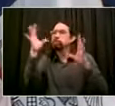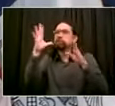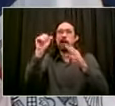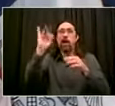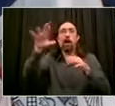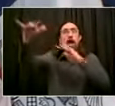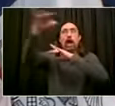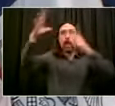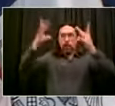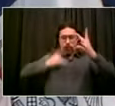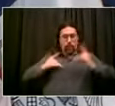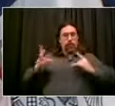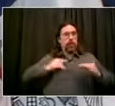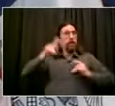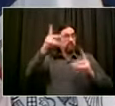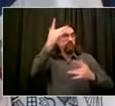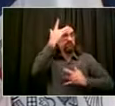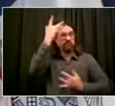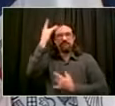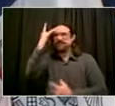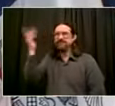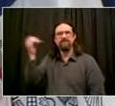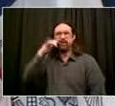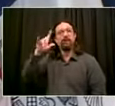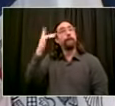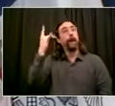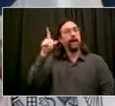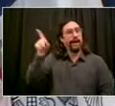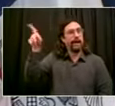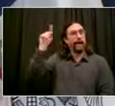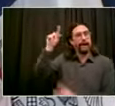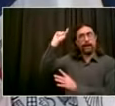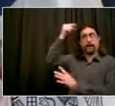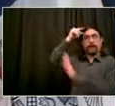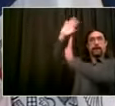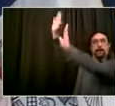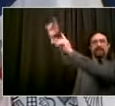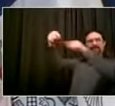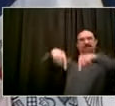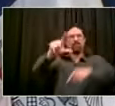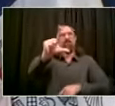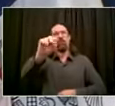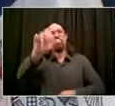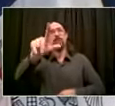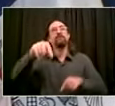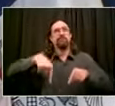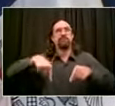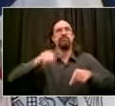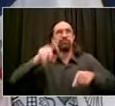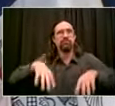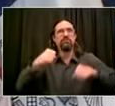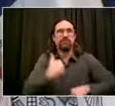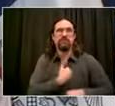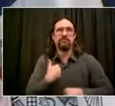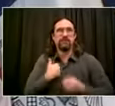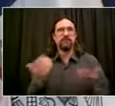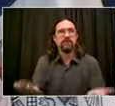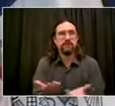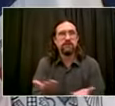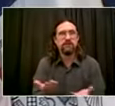comfortable themselves. That's my kind of common sense view. But let me have Dr. Varma and Dr. Choksi speak to this as well.